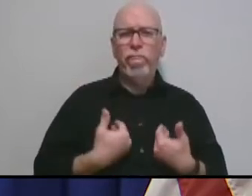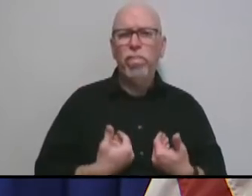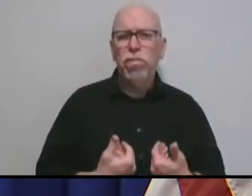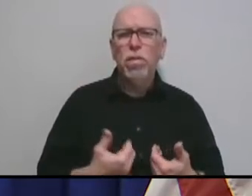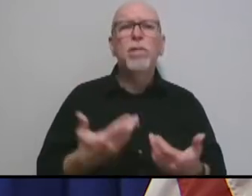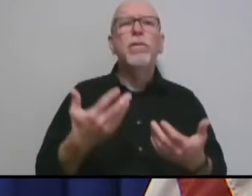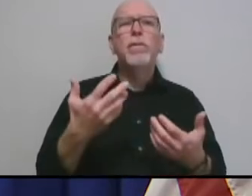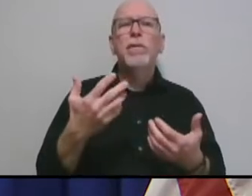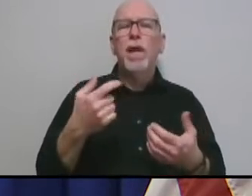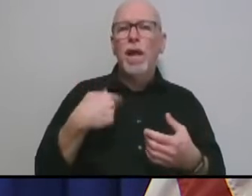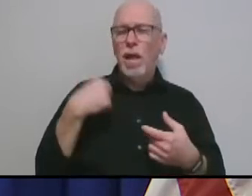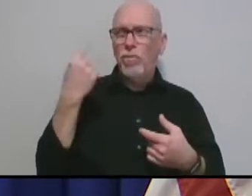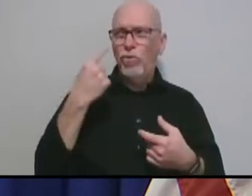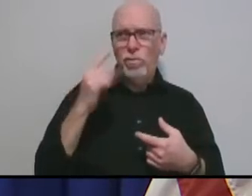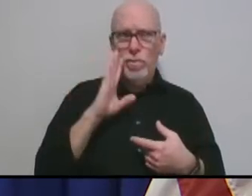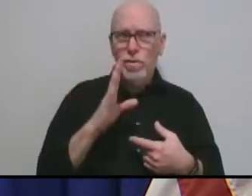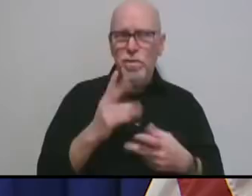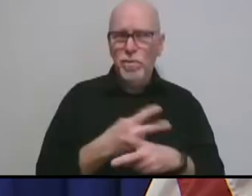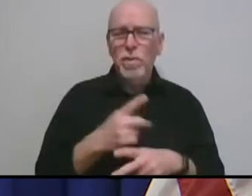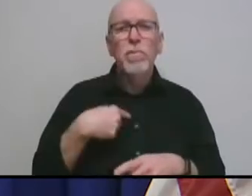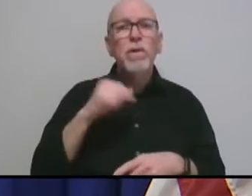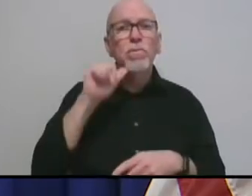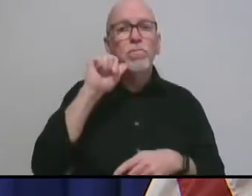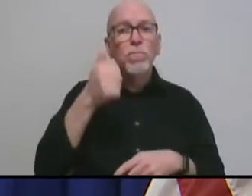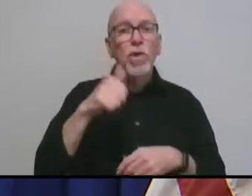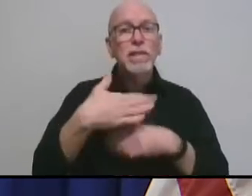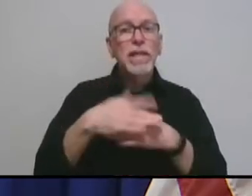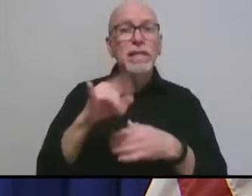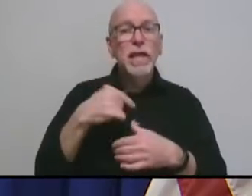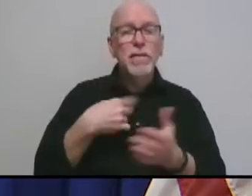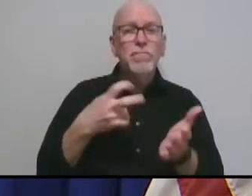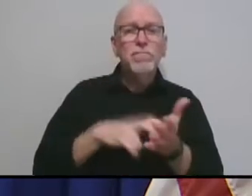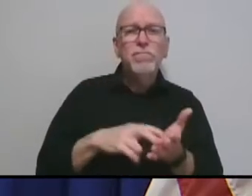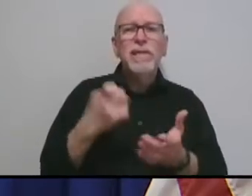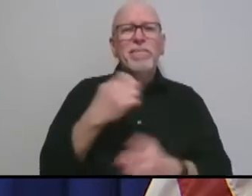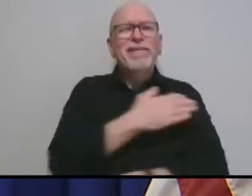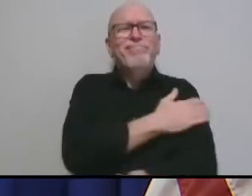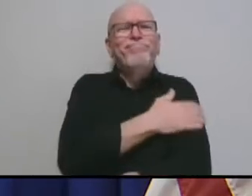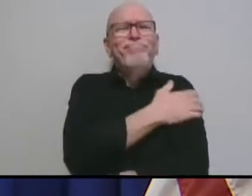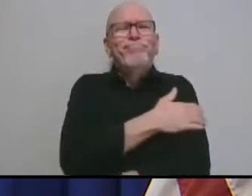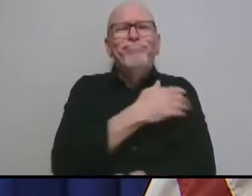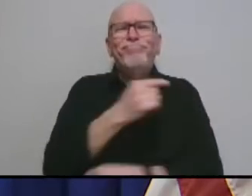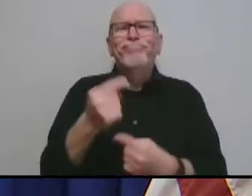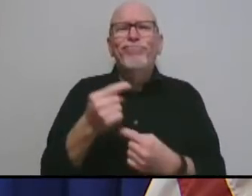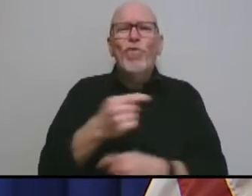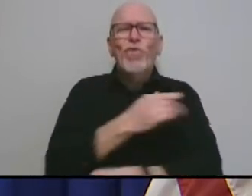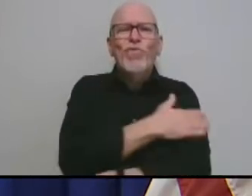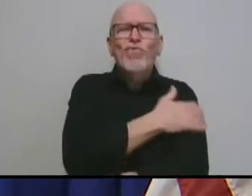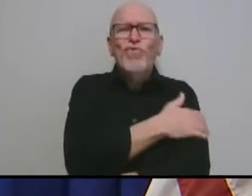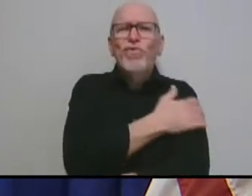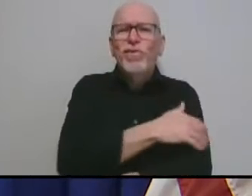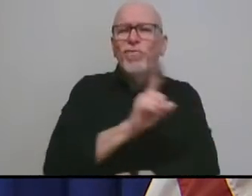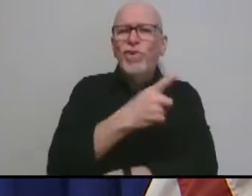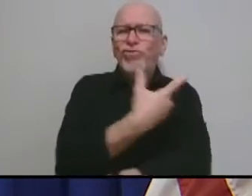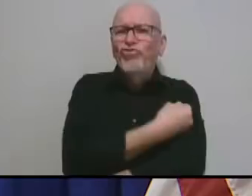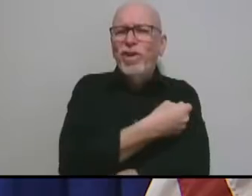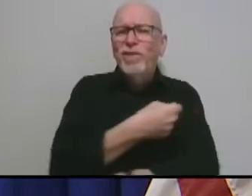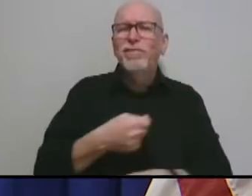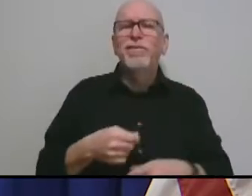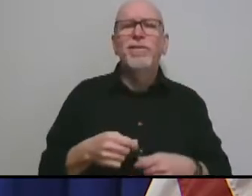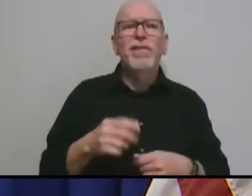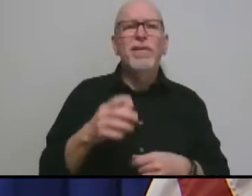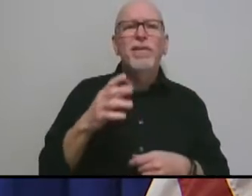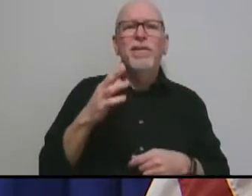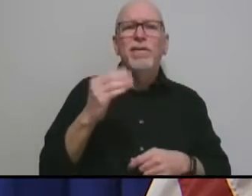develop. But when I woke up the next day, I just had a little soreness under my arm that got the shot, and